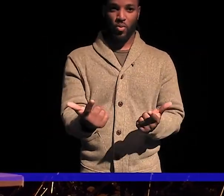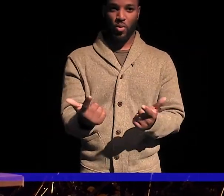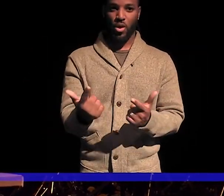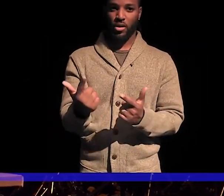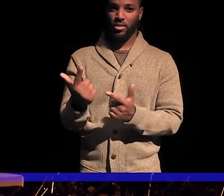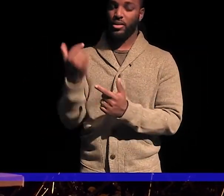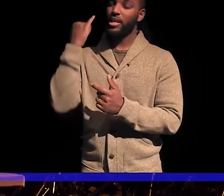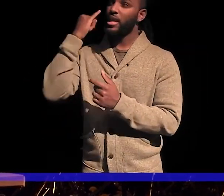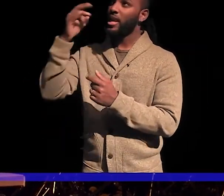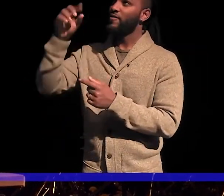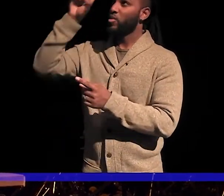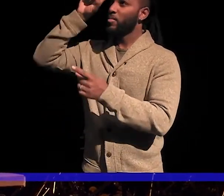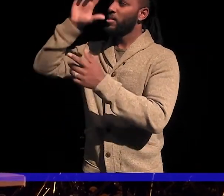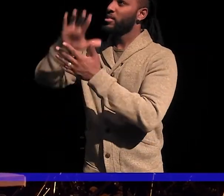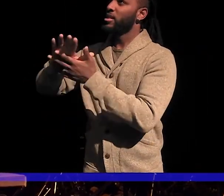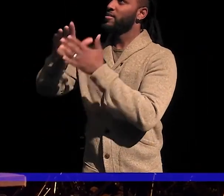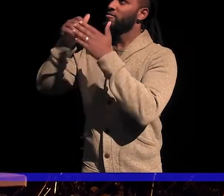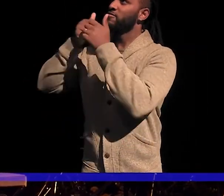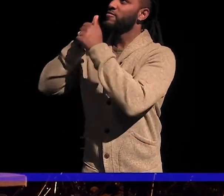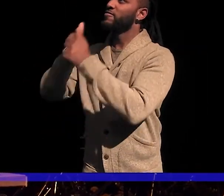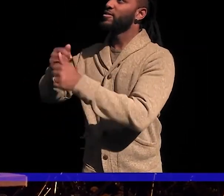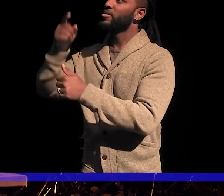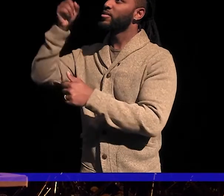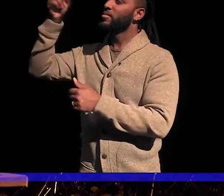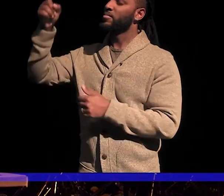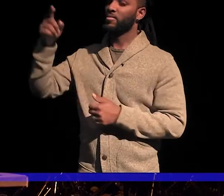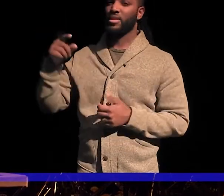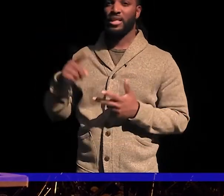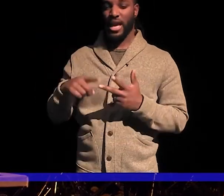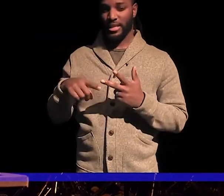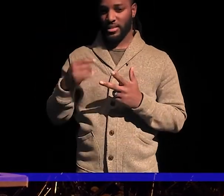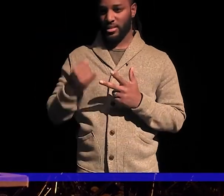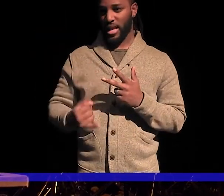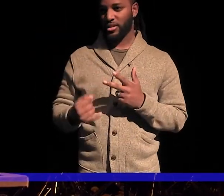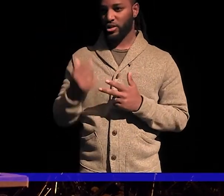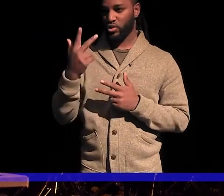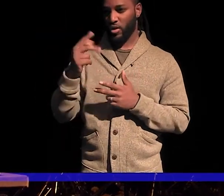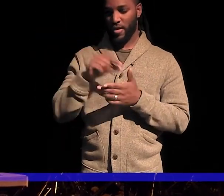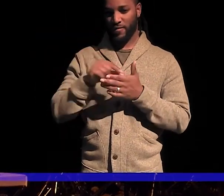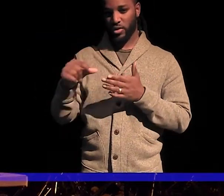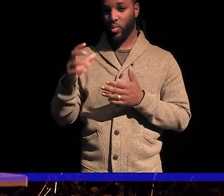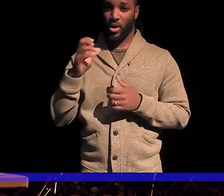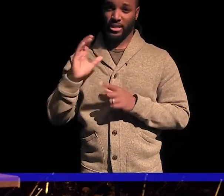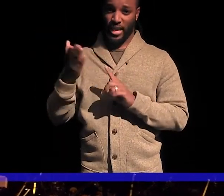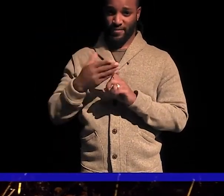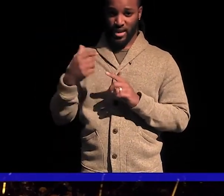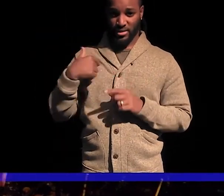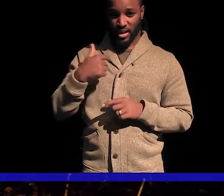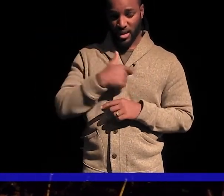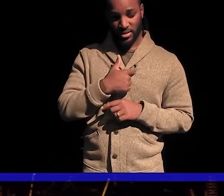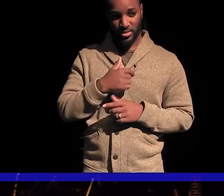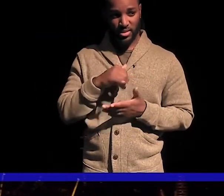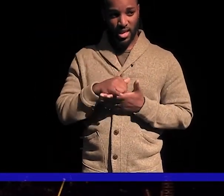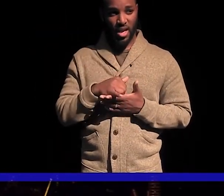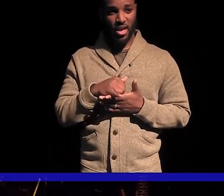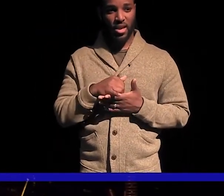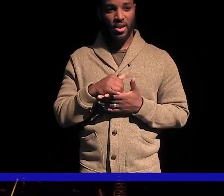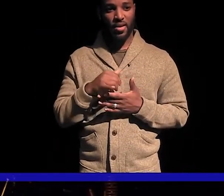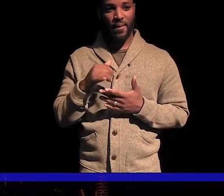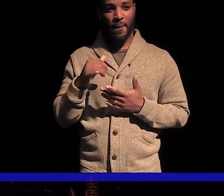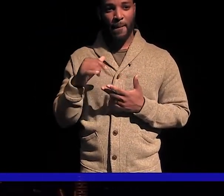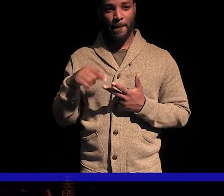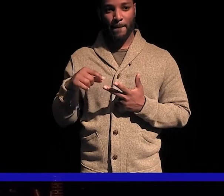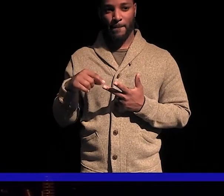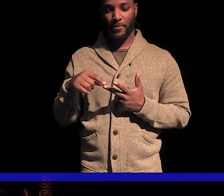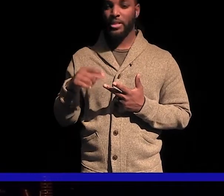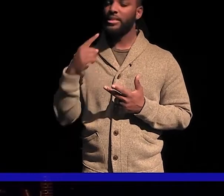of God. Lastly, in these three verses, he wants to convince us of the fact that it says there